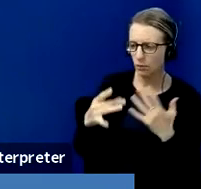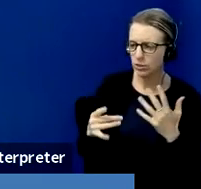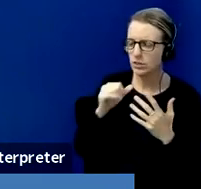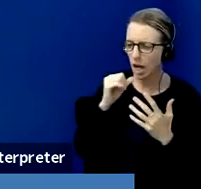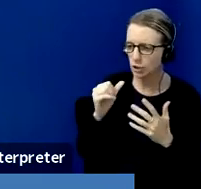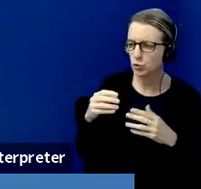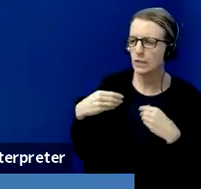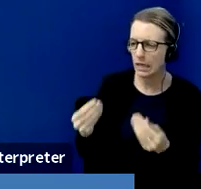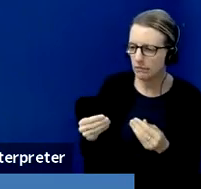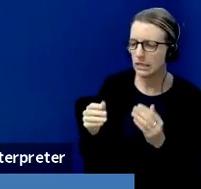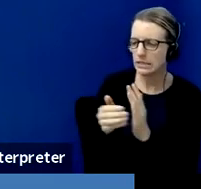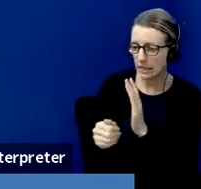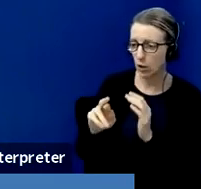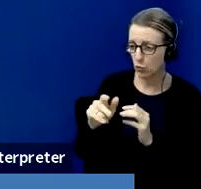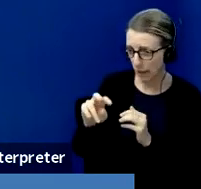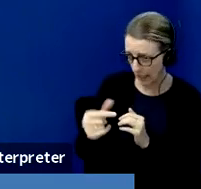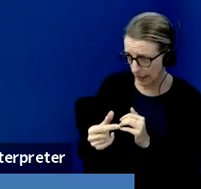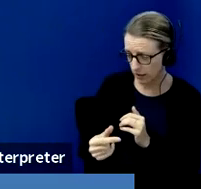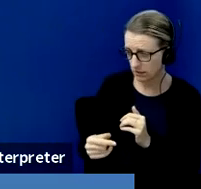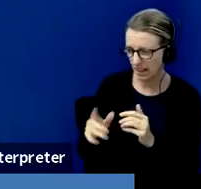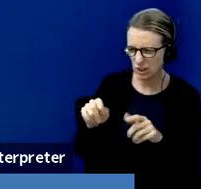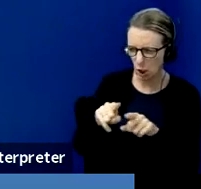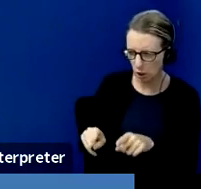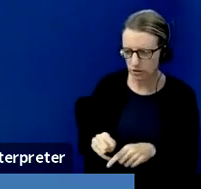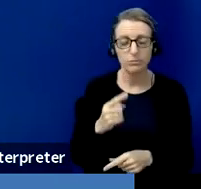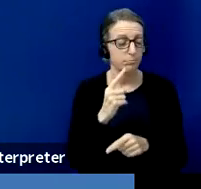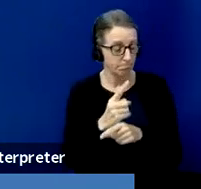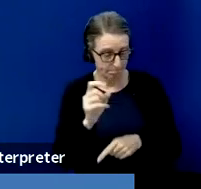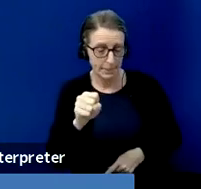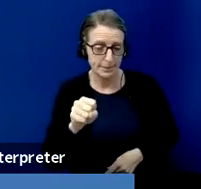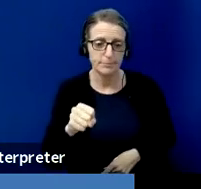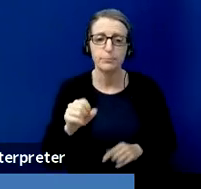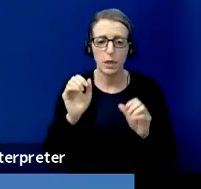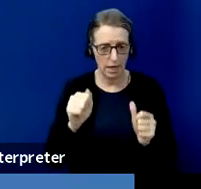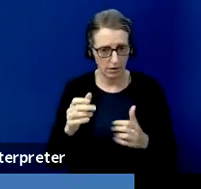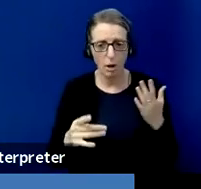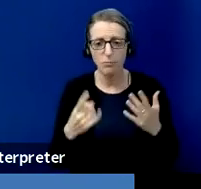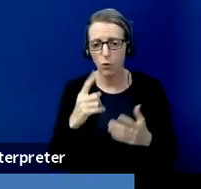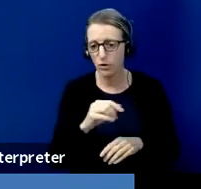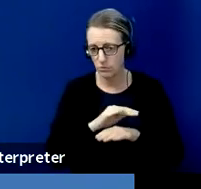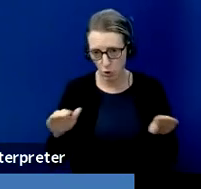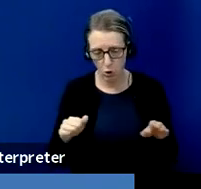Yes, you can choose not to assign skills at all. So for example, these ones here, I had the